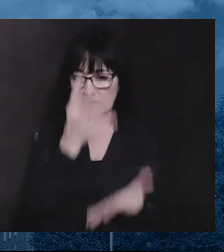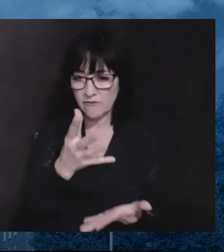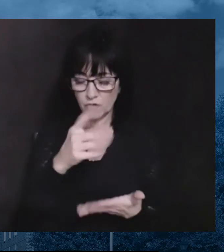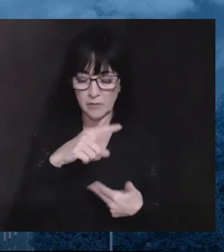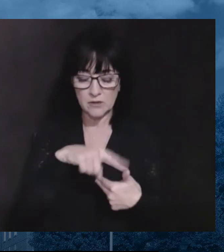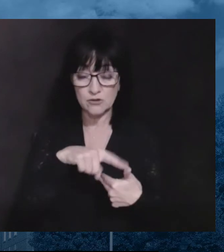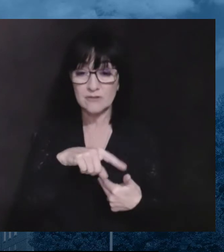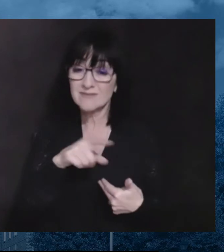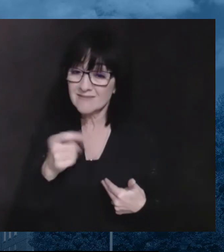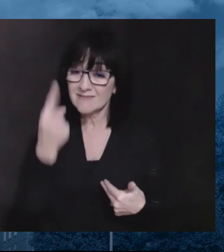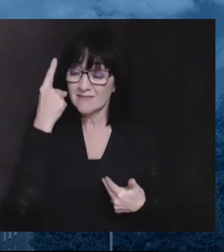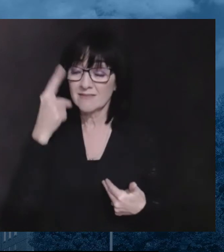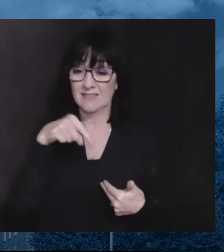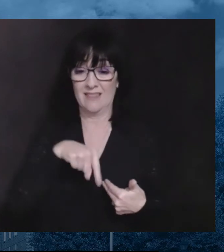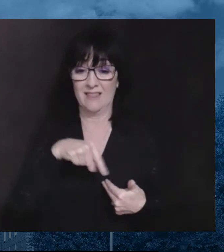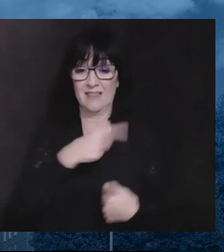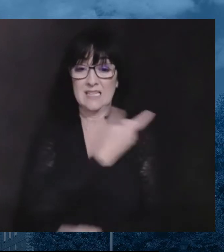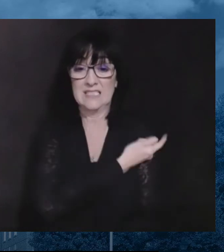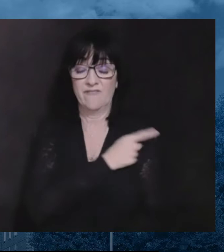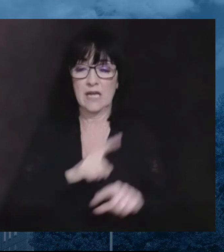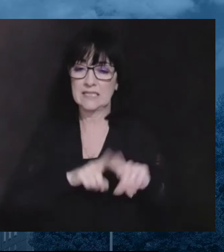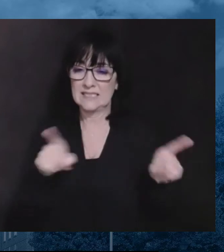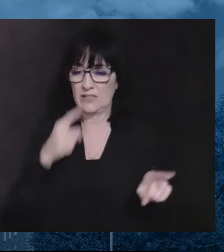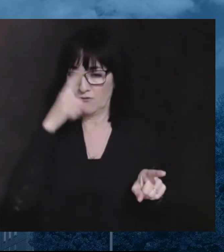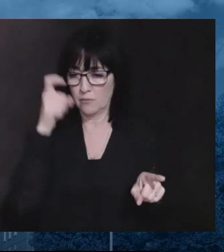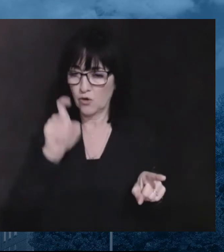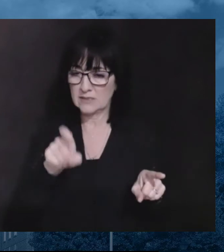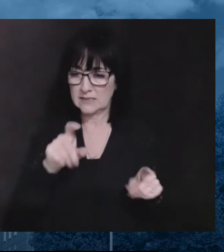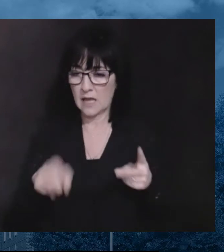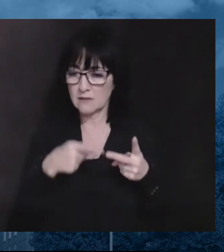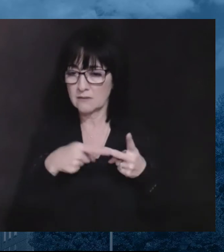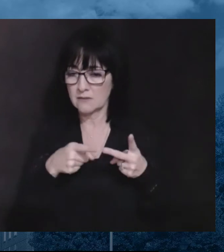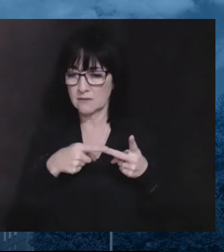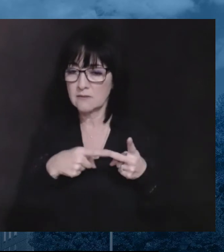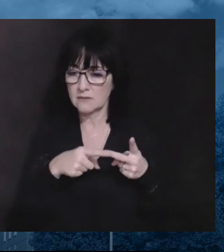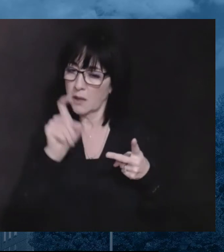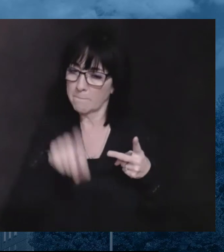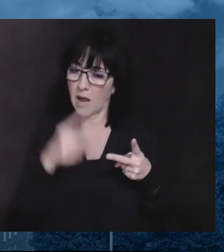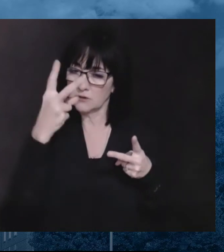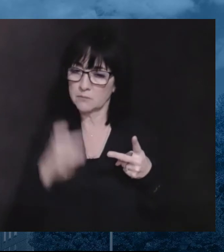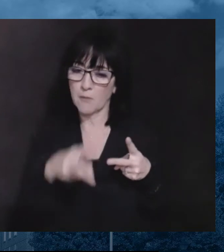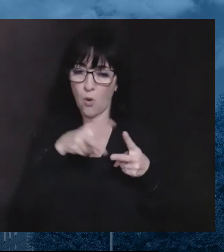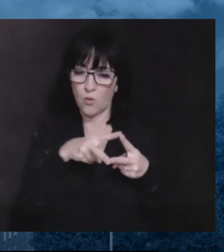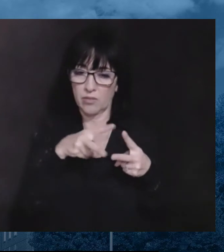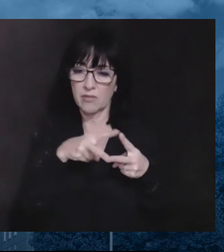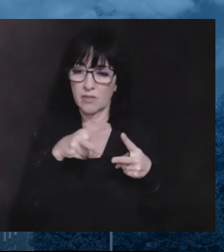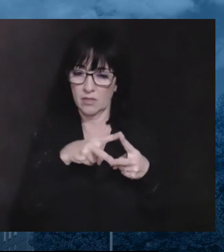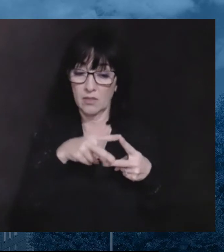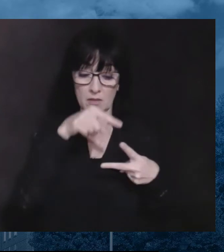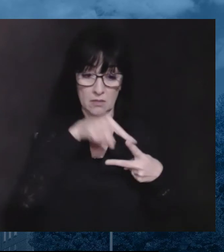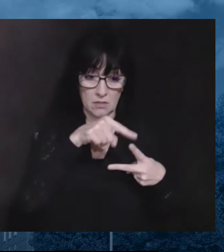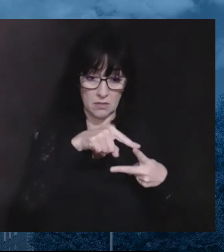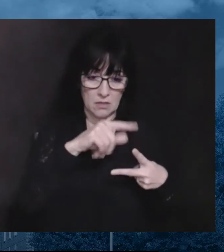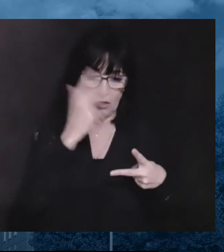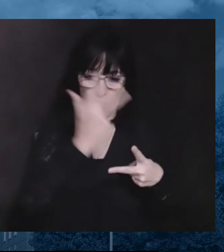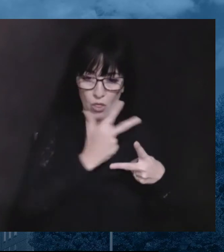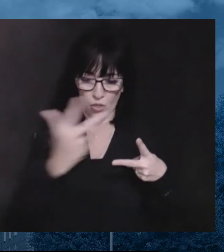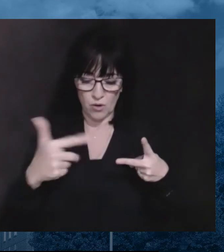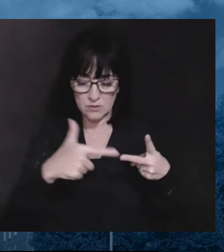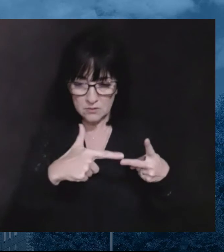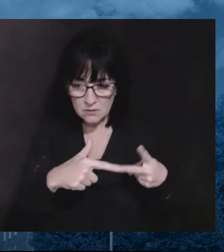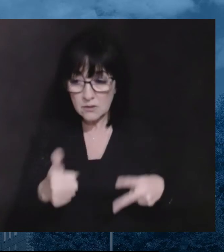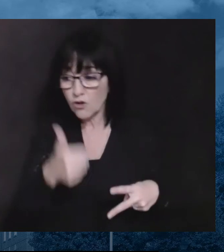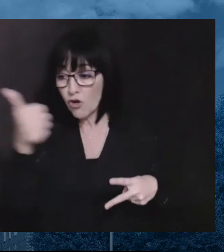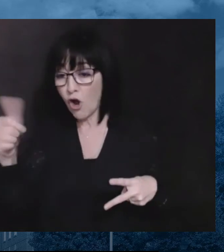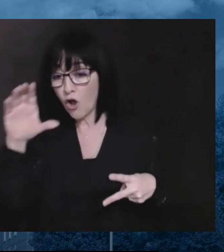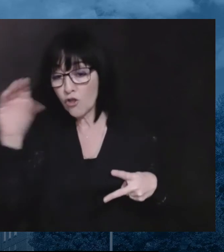our vaccine tracker out there just as it's being developed, and so there'll be improvements